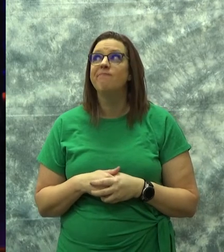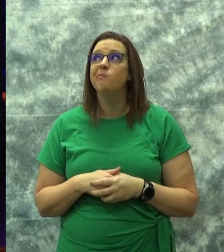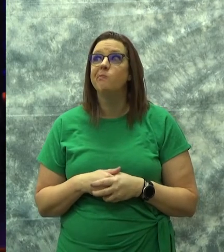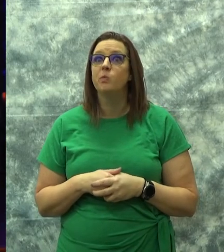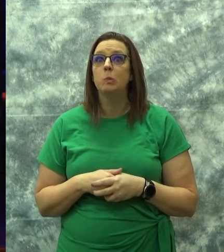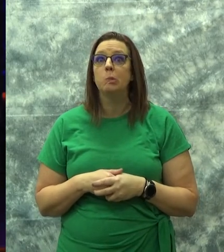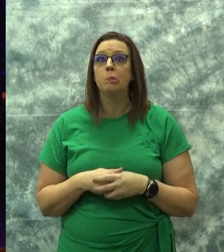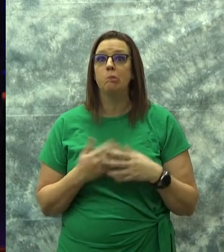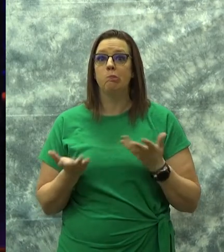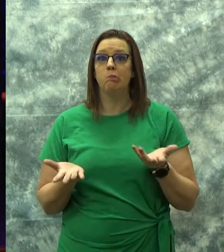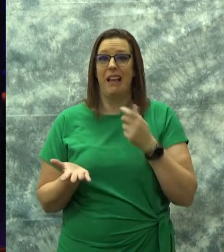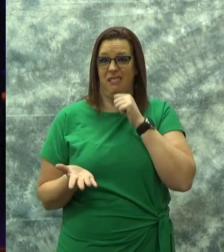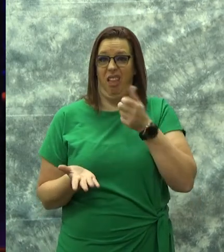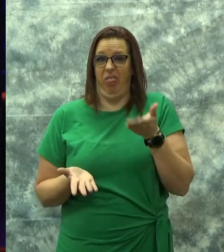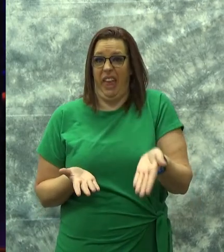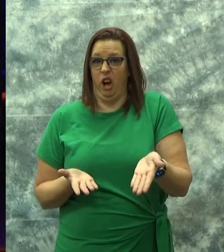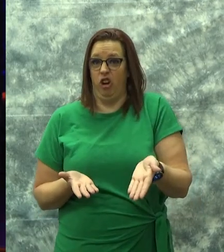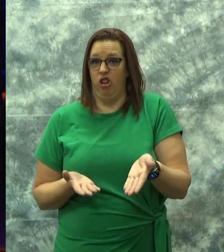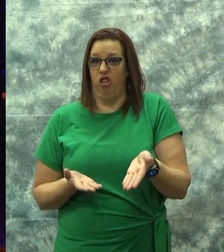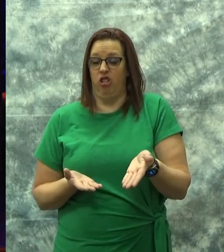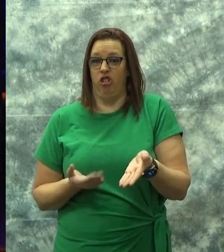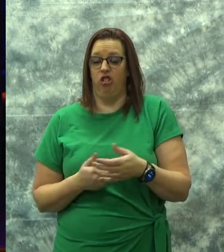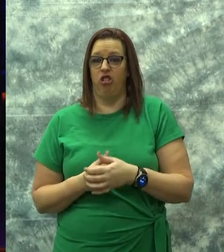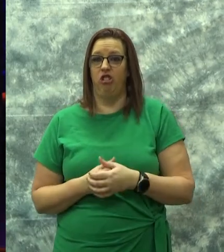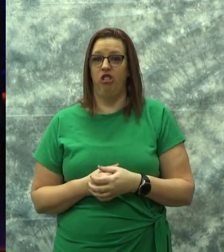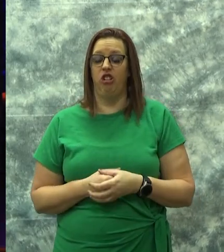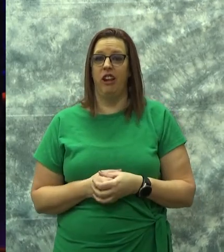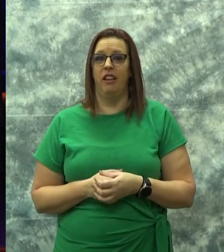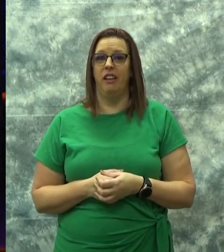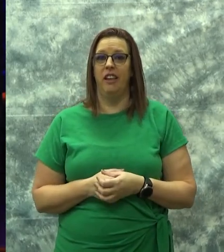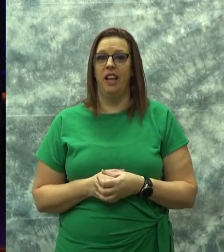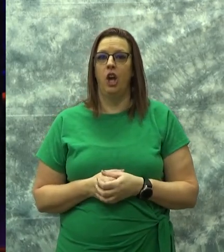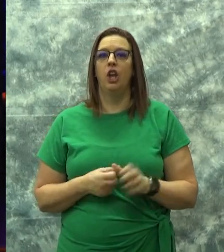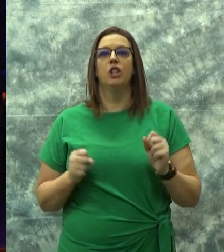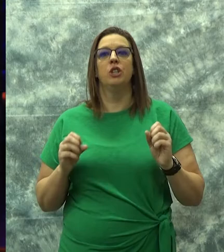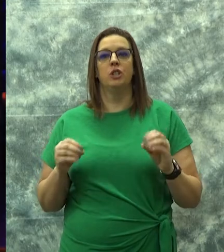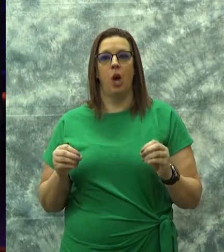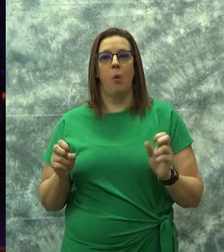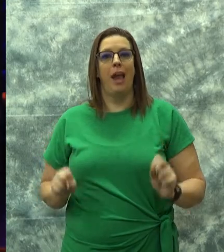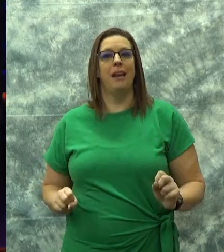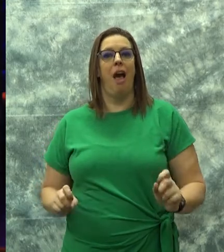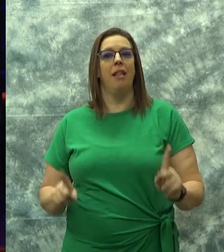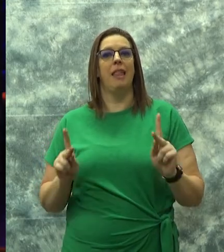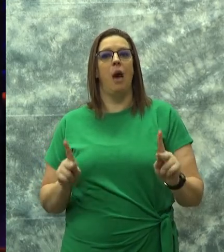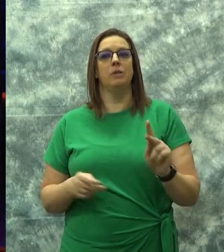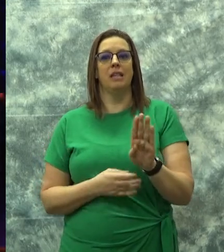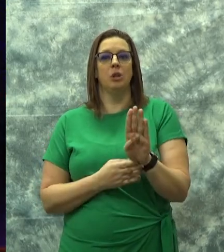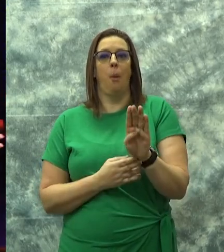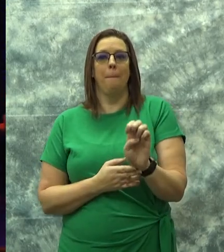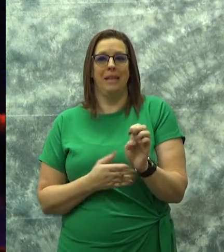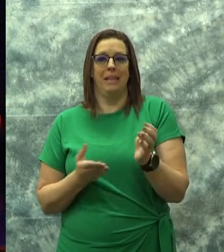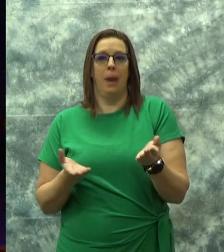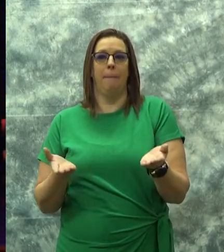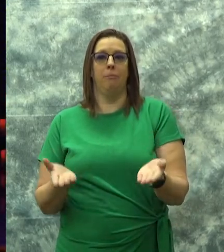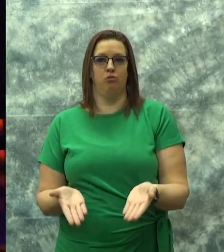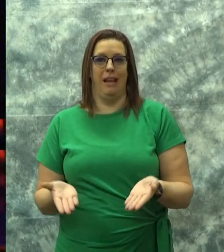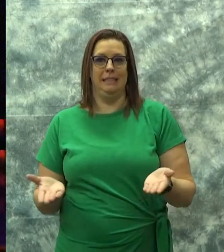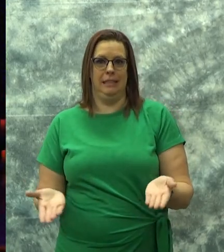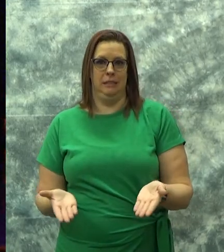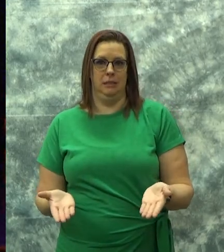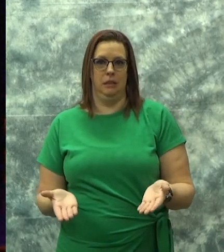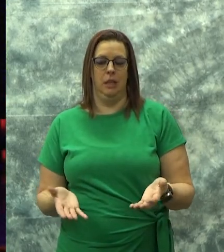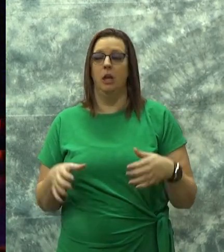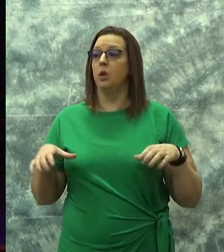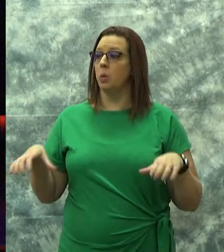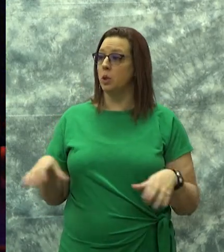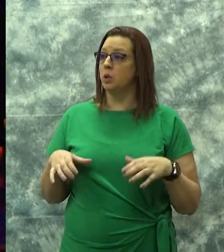It's not there in the moment, very likely. And so it allows us to get present. It allows us to